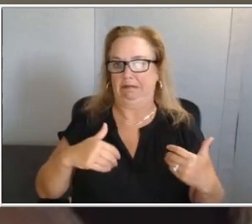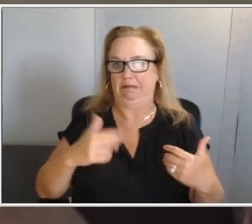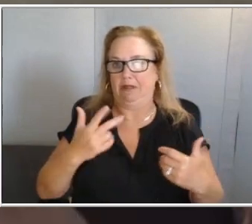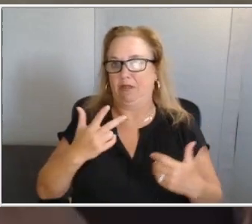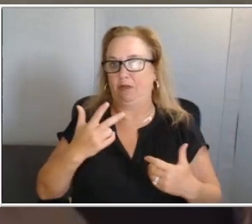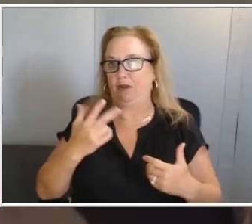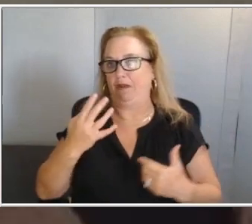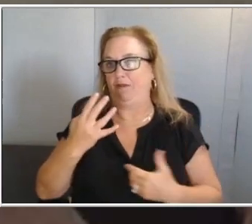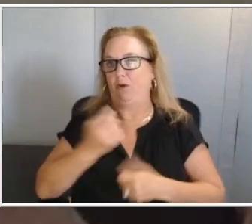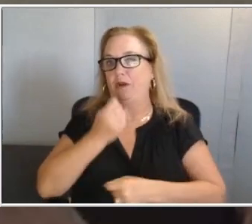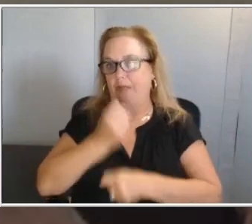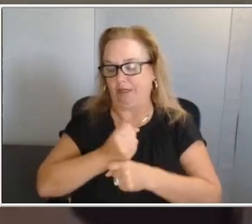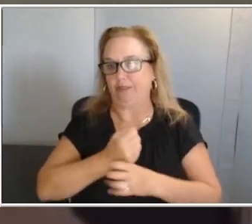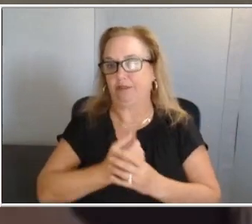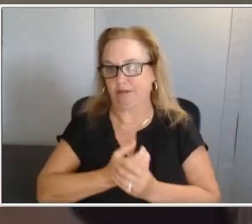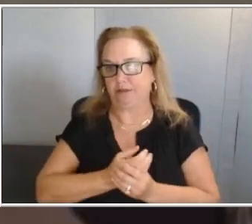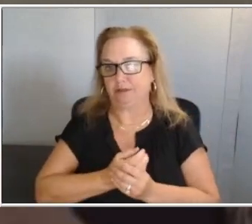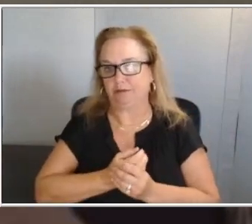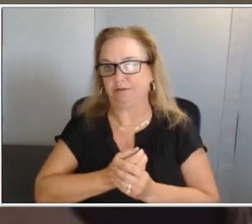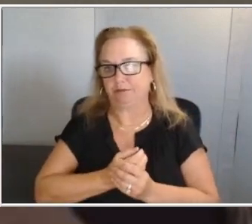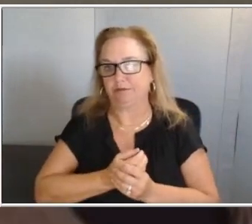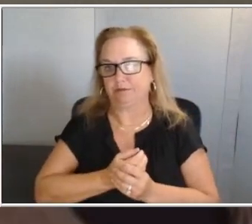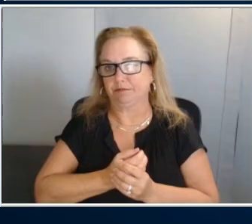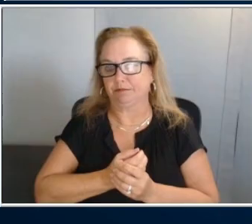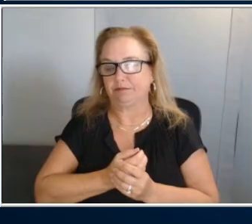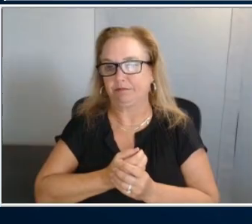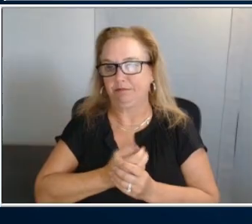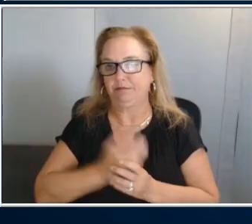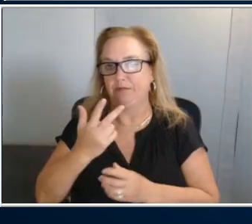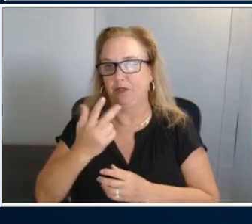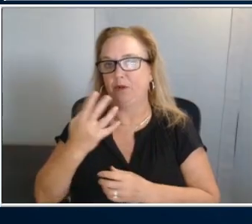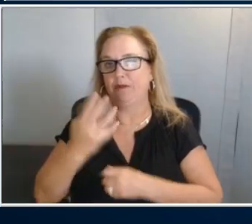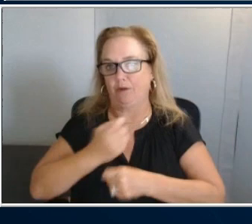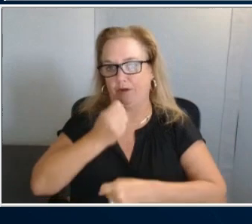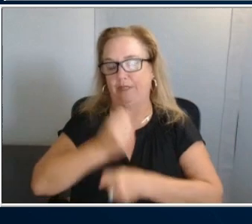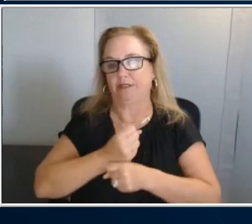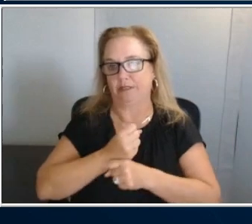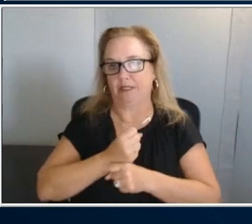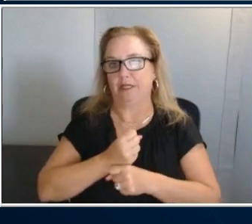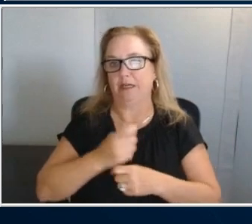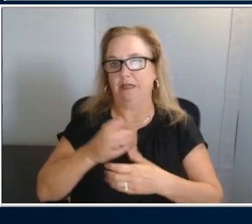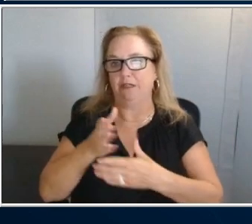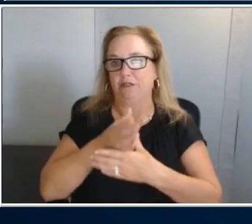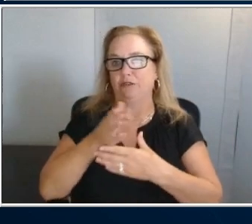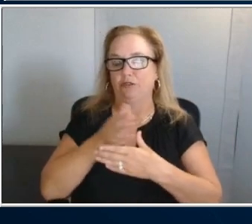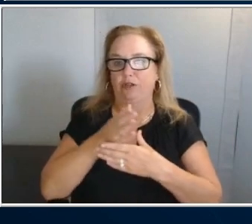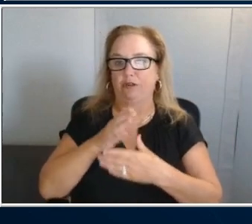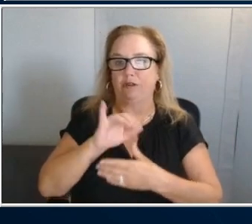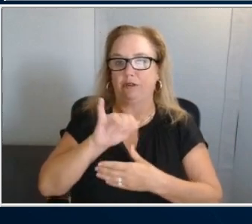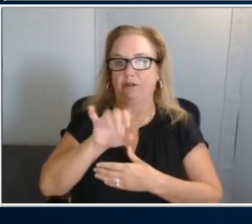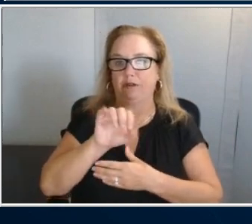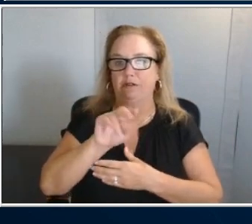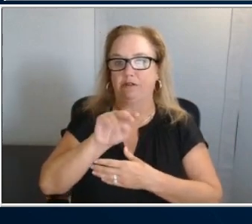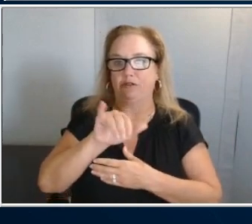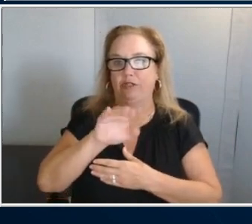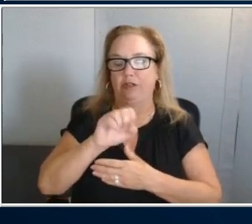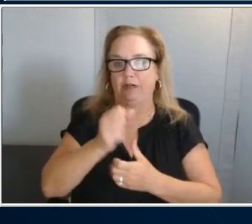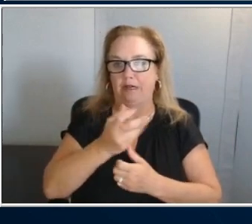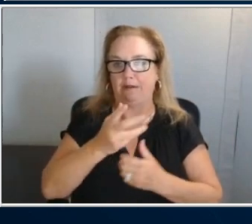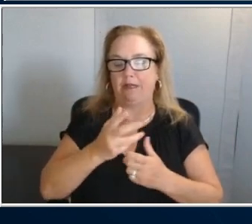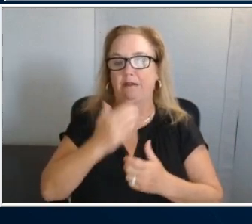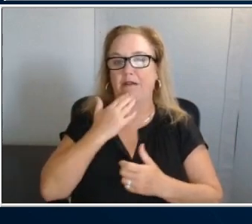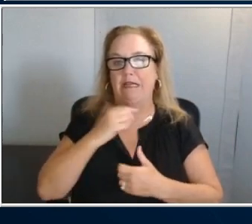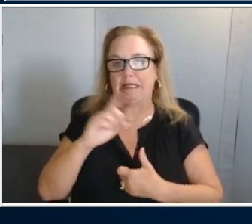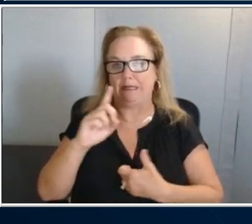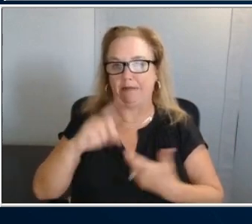3-4 years. 3 or 4 years. And as you shared with Janine, you were dealing with a number of issues. You had diabetes,